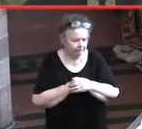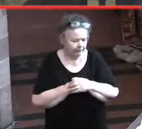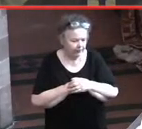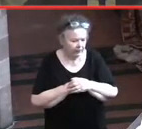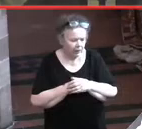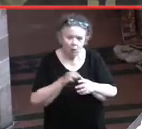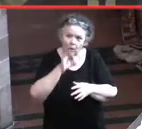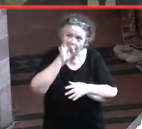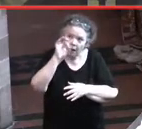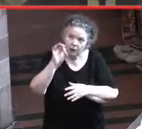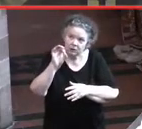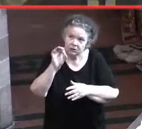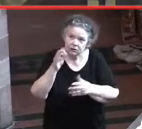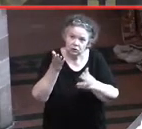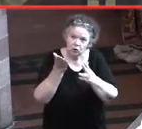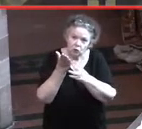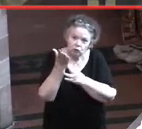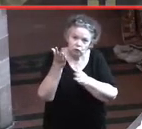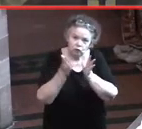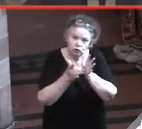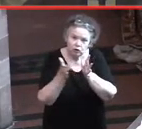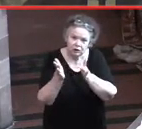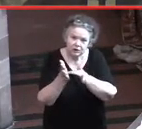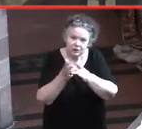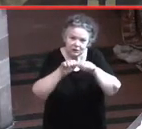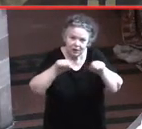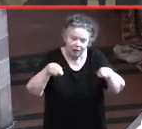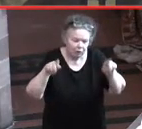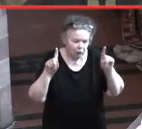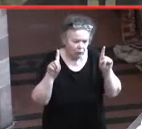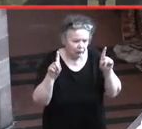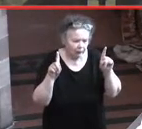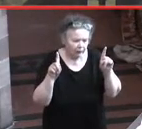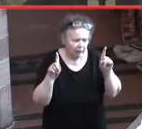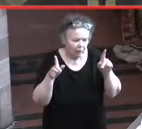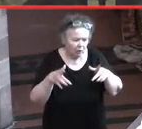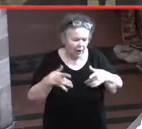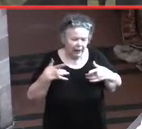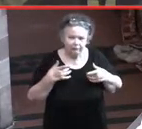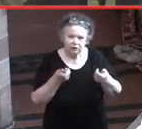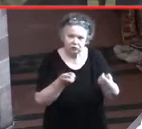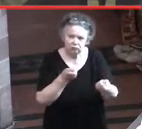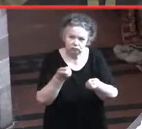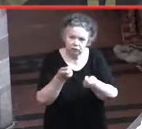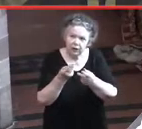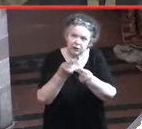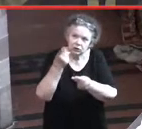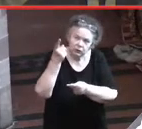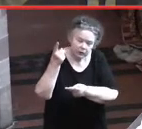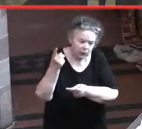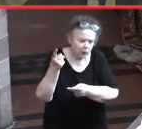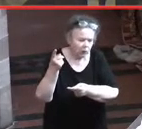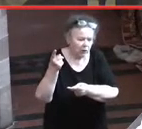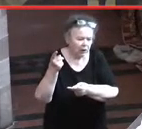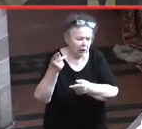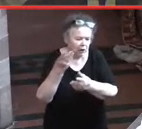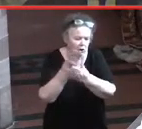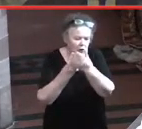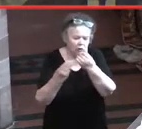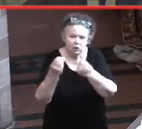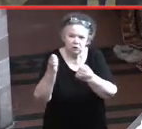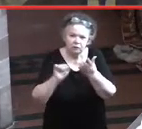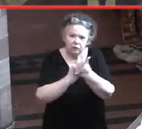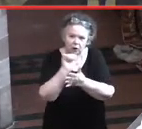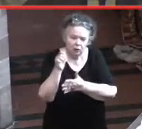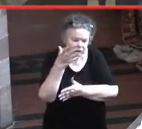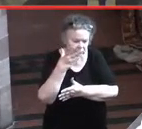We ask this through Jesus Christ our Lord, who lives and reigns with you in the